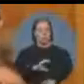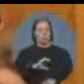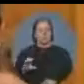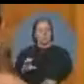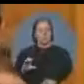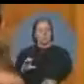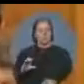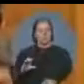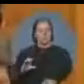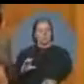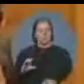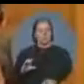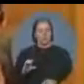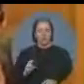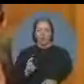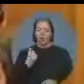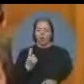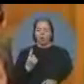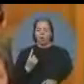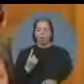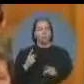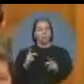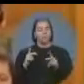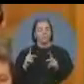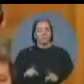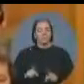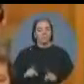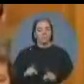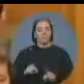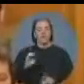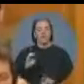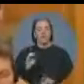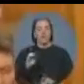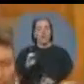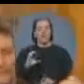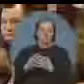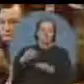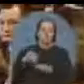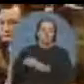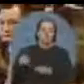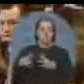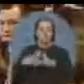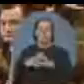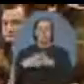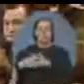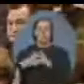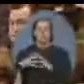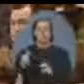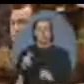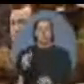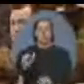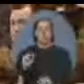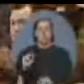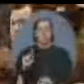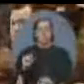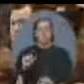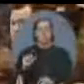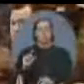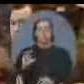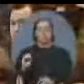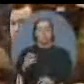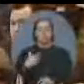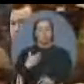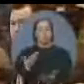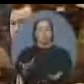to be imprisoned by the U.S. military in Guantanamo Bay. Right. Mr. Speaker,